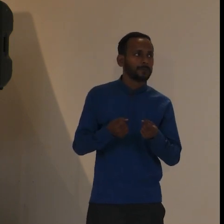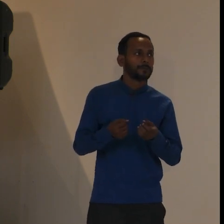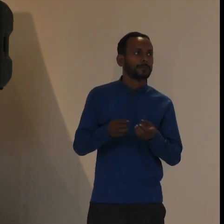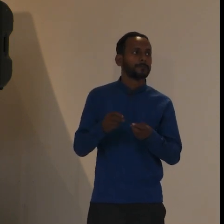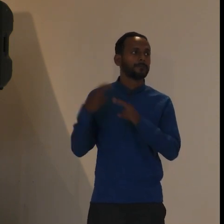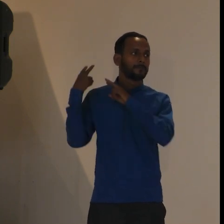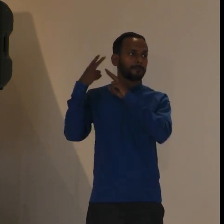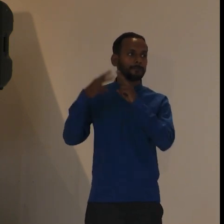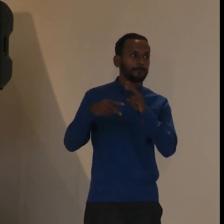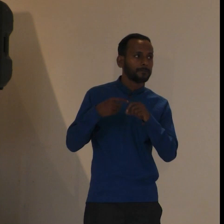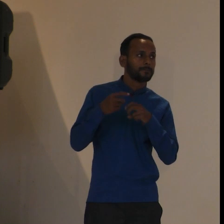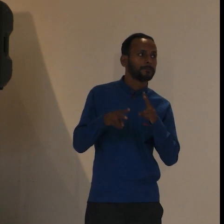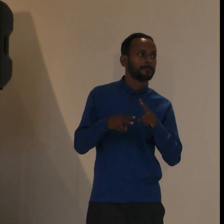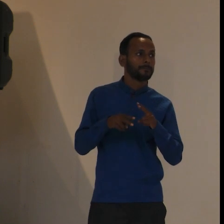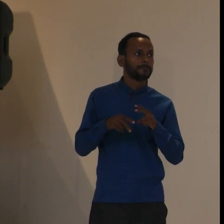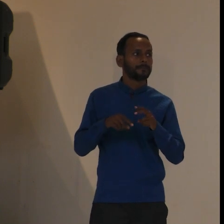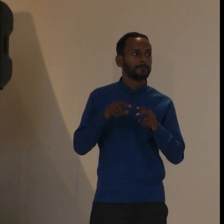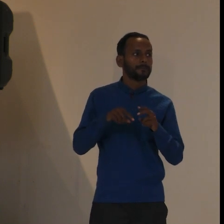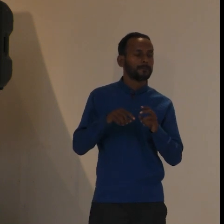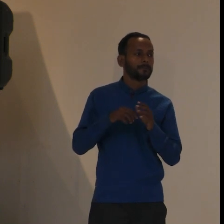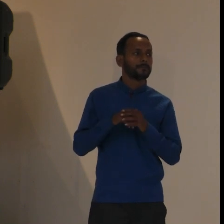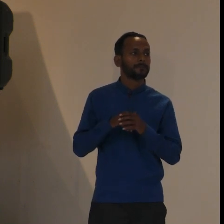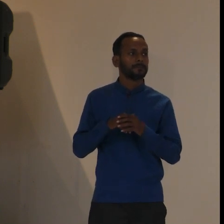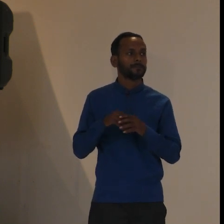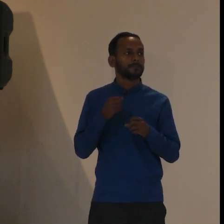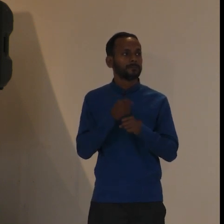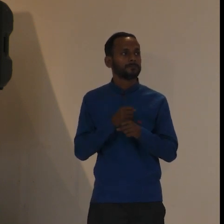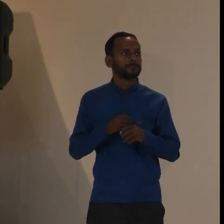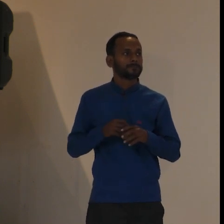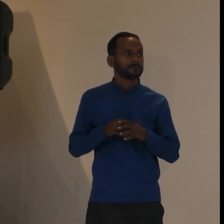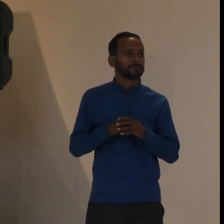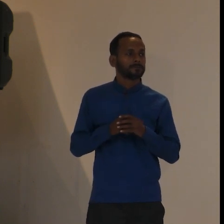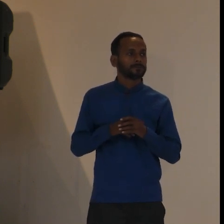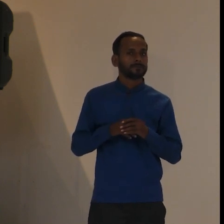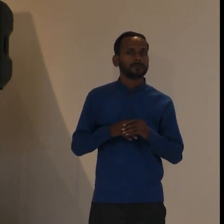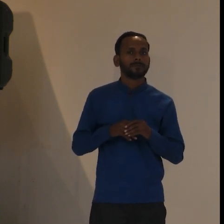for a 1-minuter, there is a lot that gets lost.